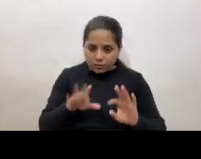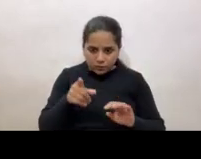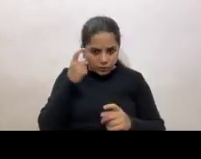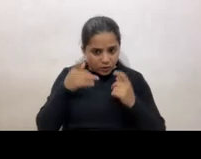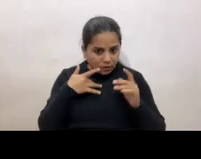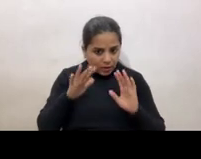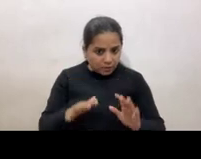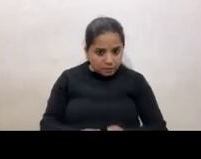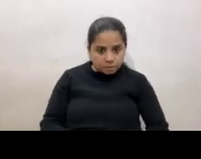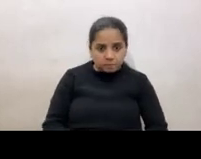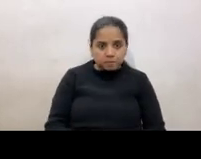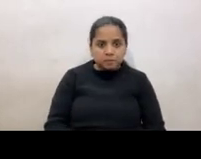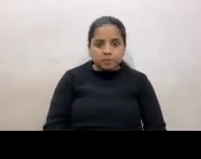so?